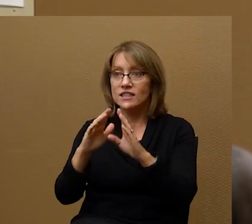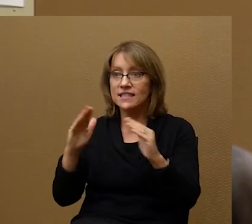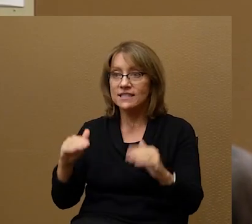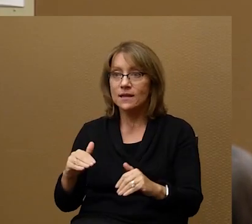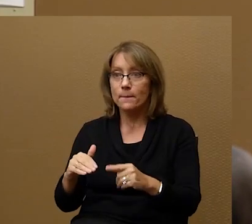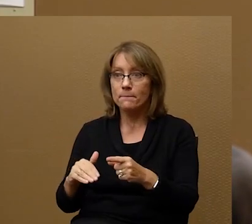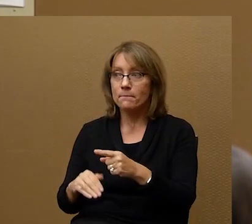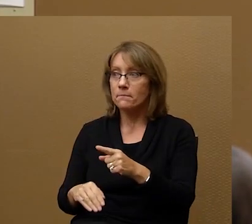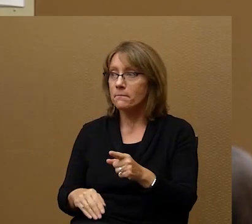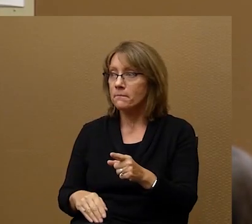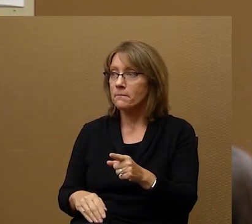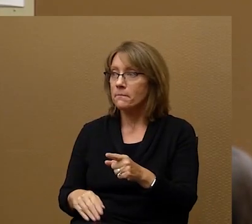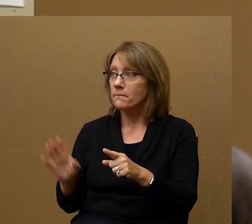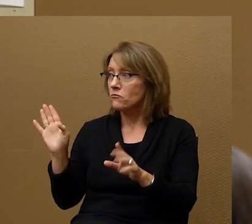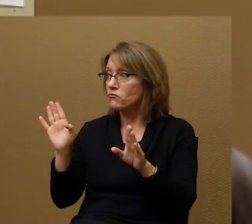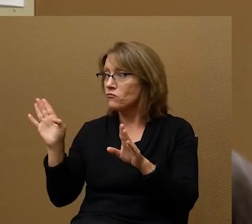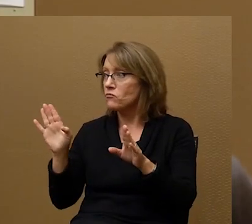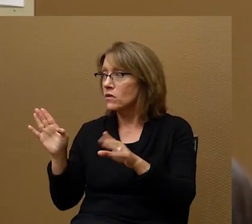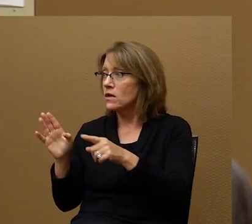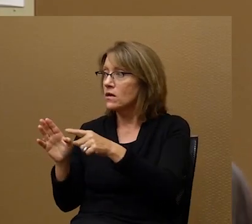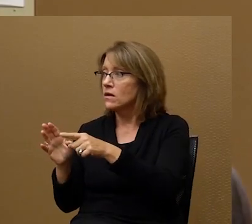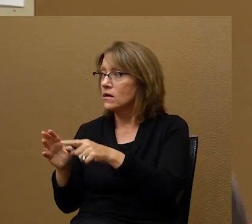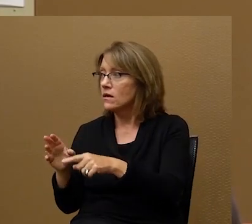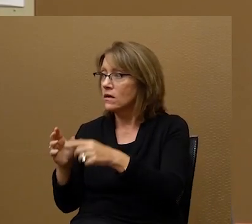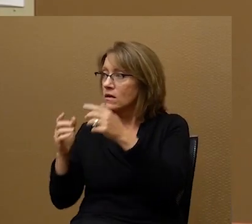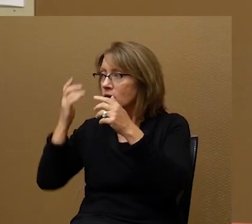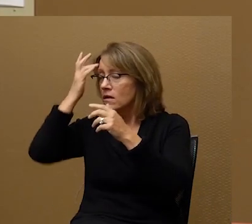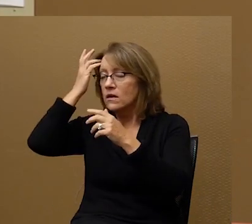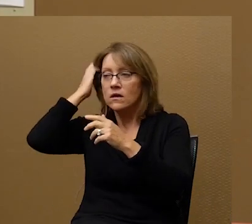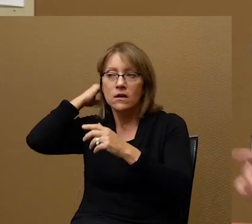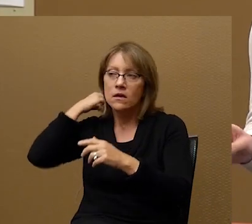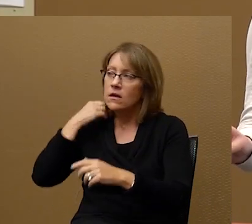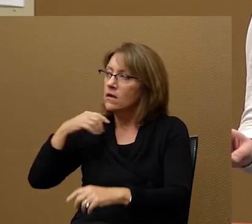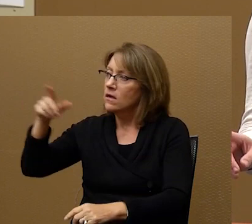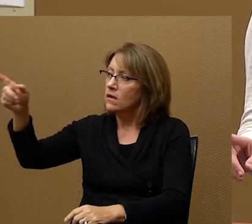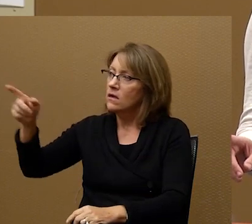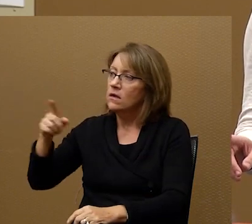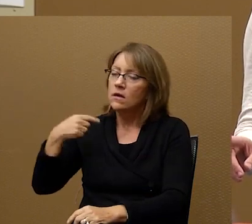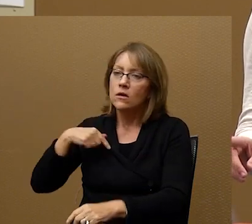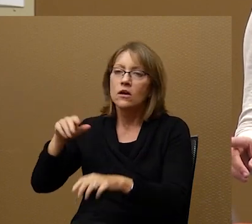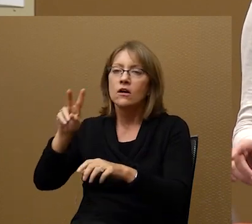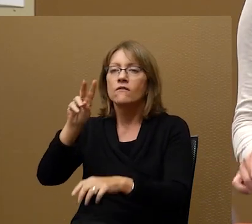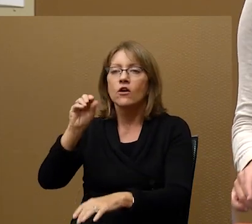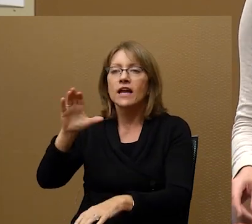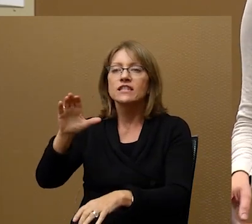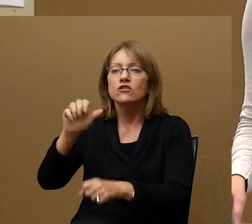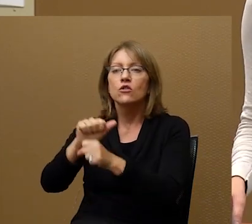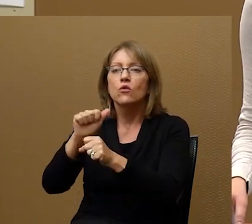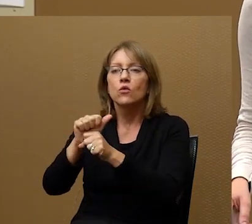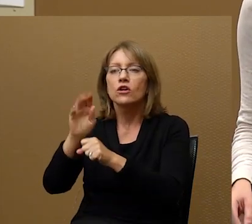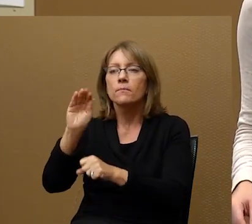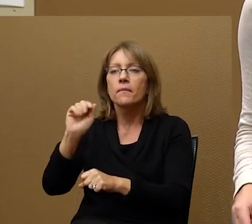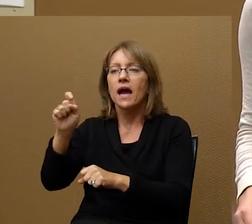is you do? What age are your kids? We do vocational work box classes. Okay.